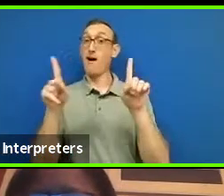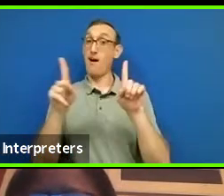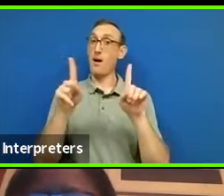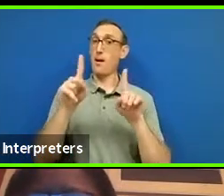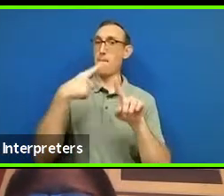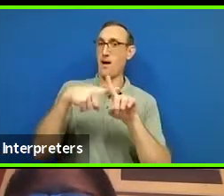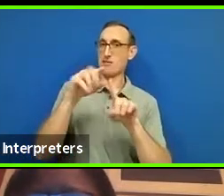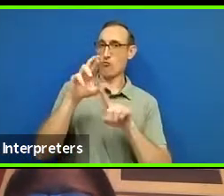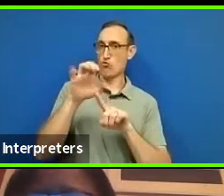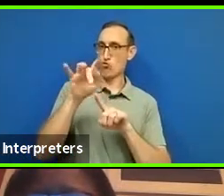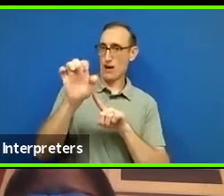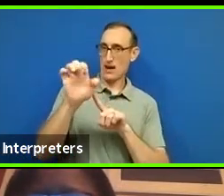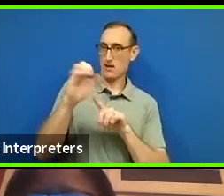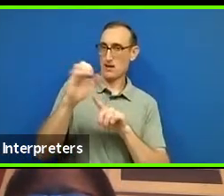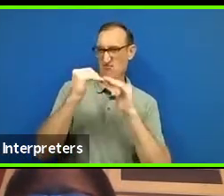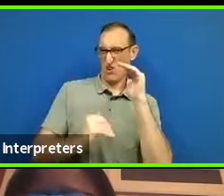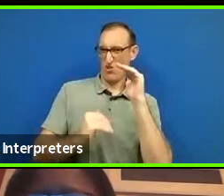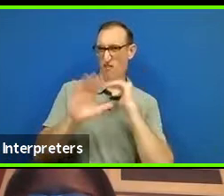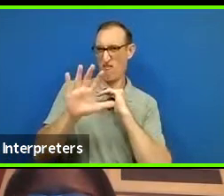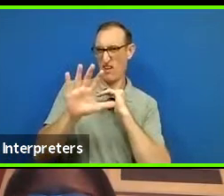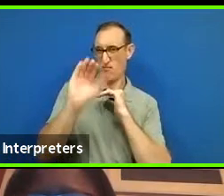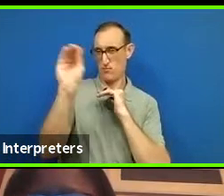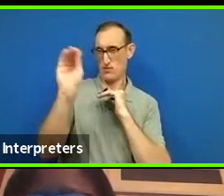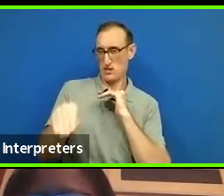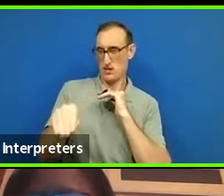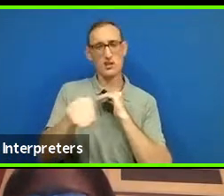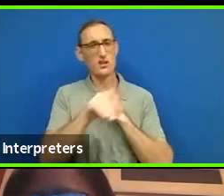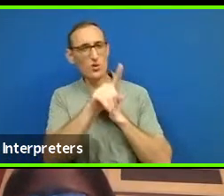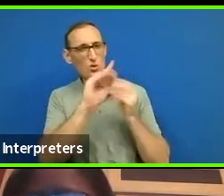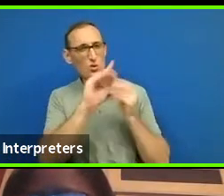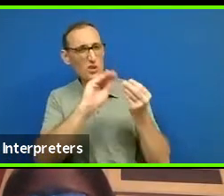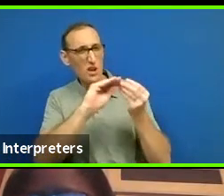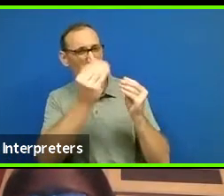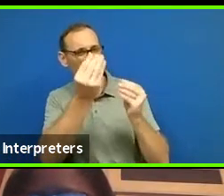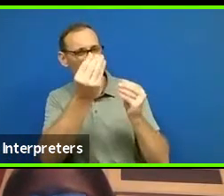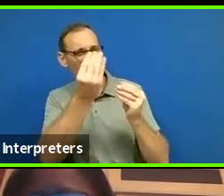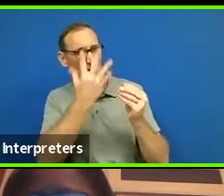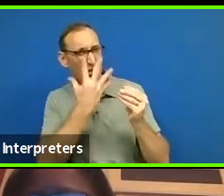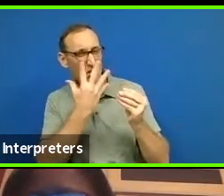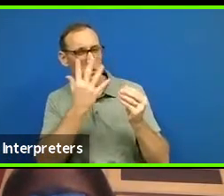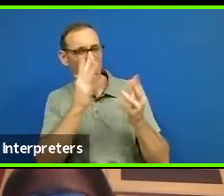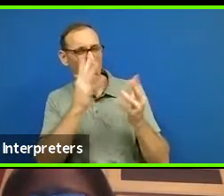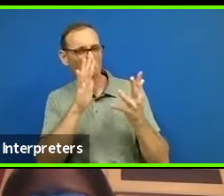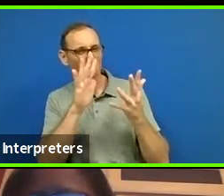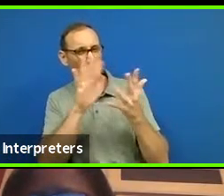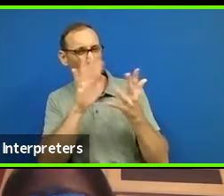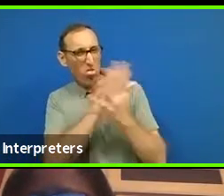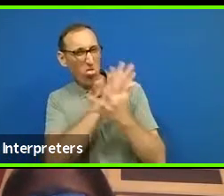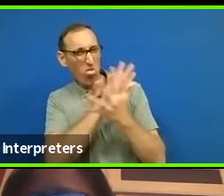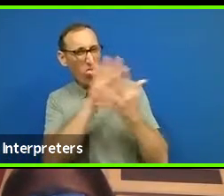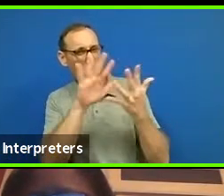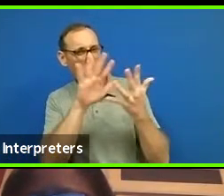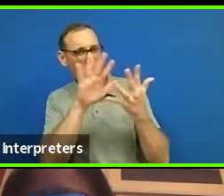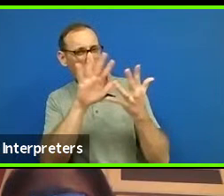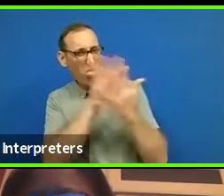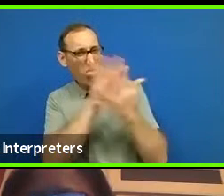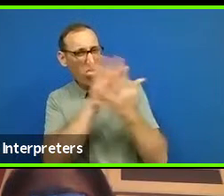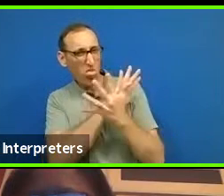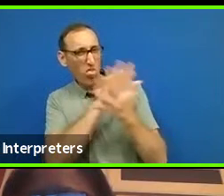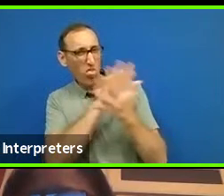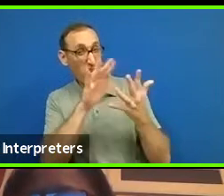you have a question? You broke up when you gave the number. It would just like quickly broke up. Could you just state the number again per